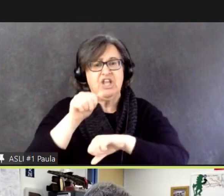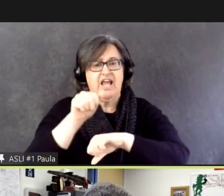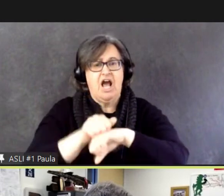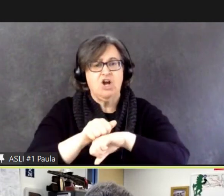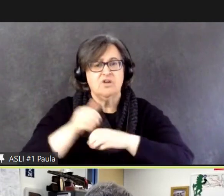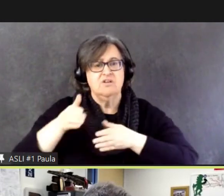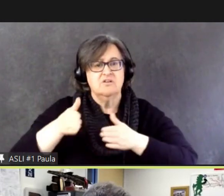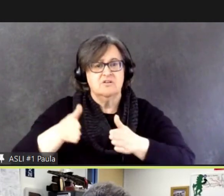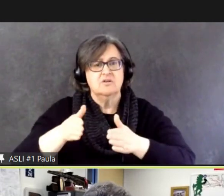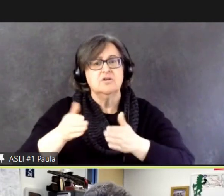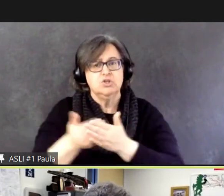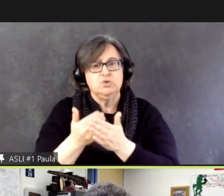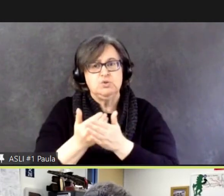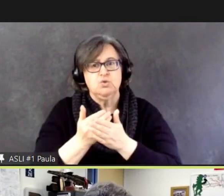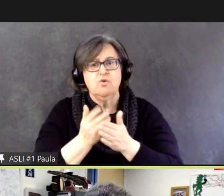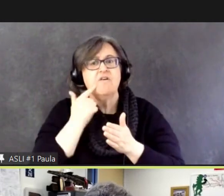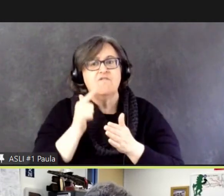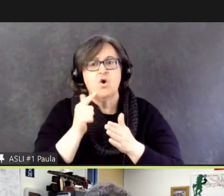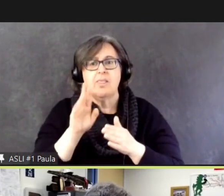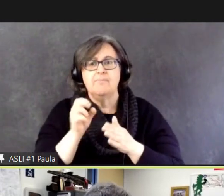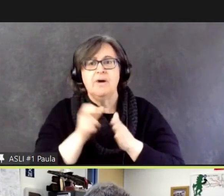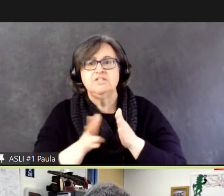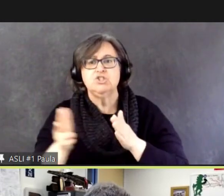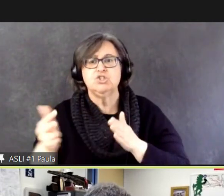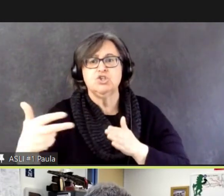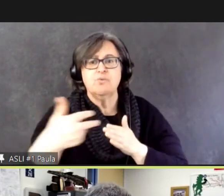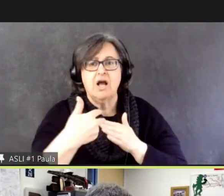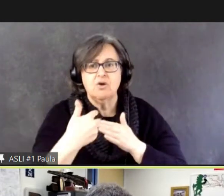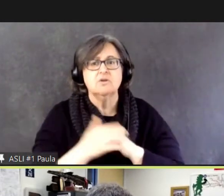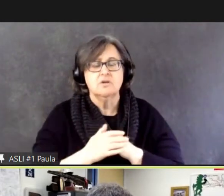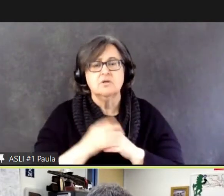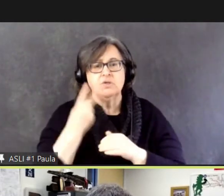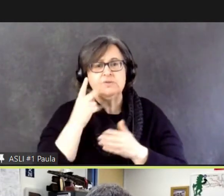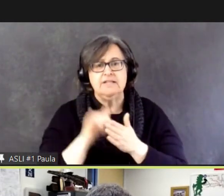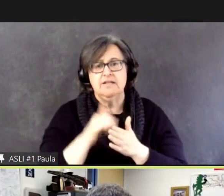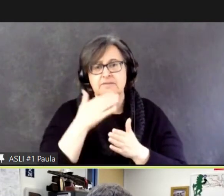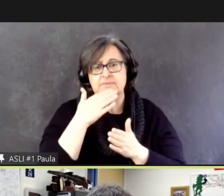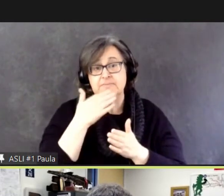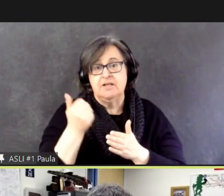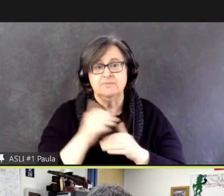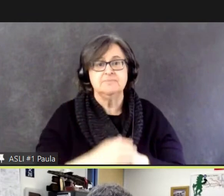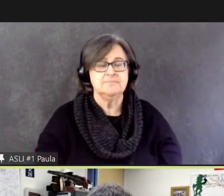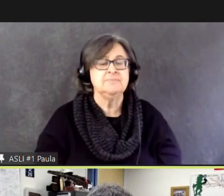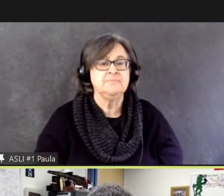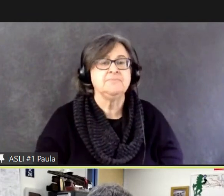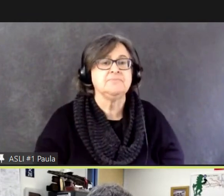turnaround. Big impact kind of for our bus customers in that transfer point. Next slide.